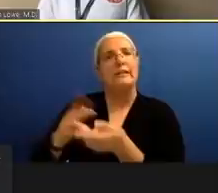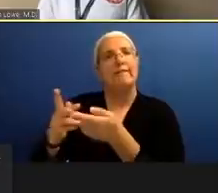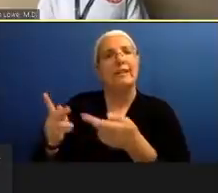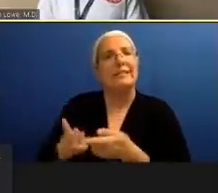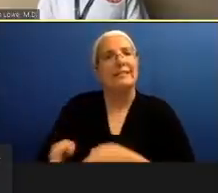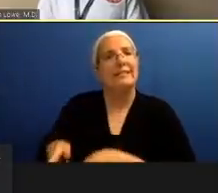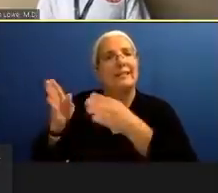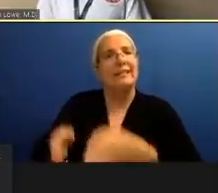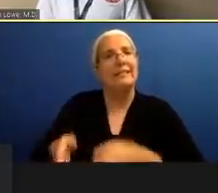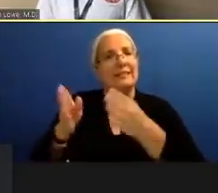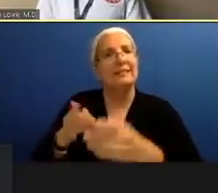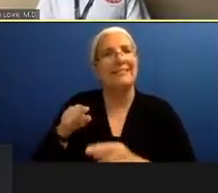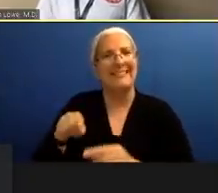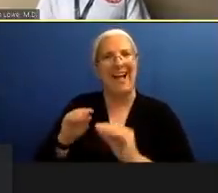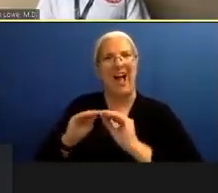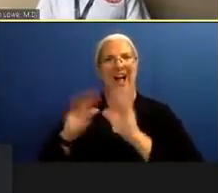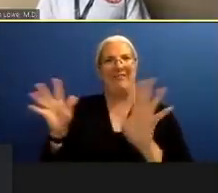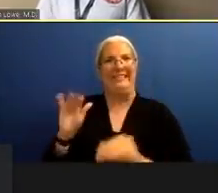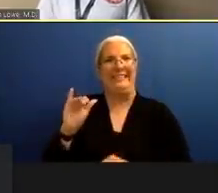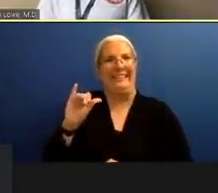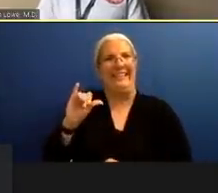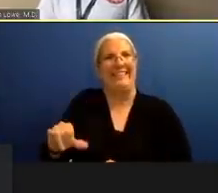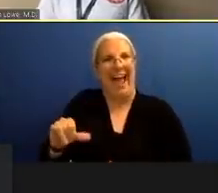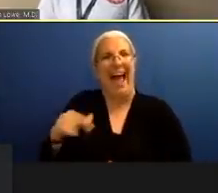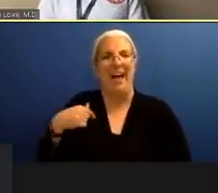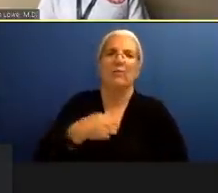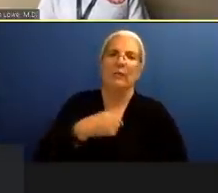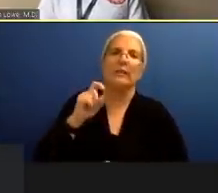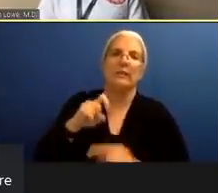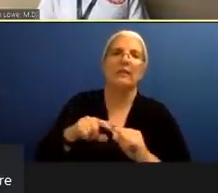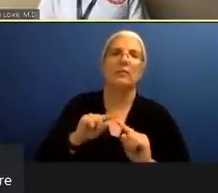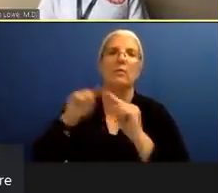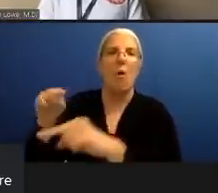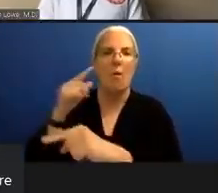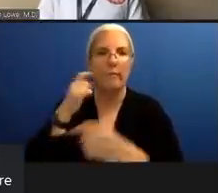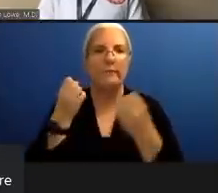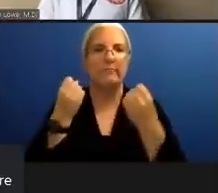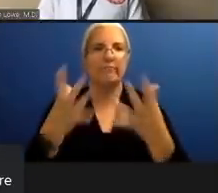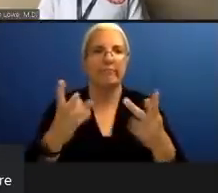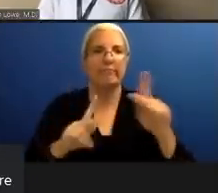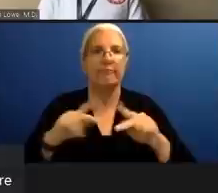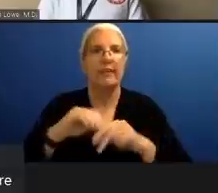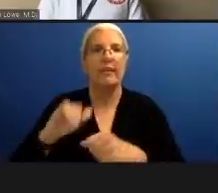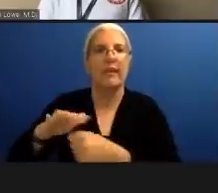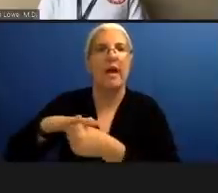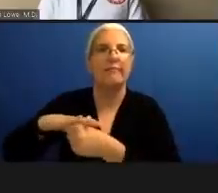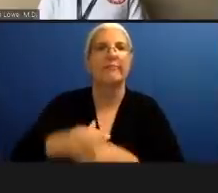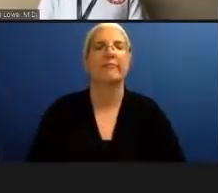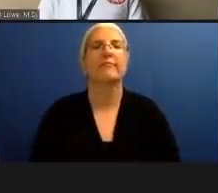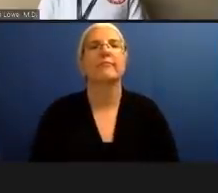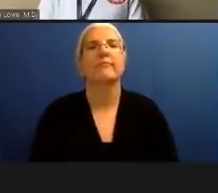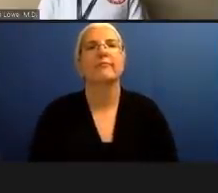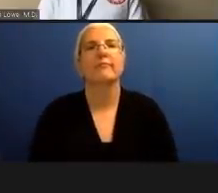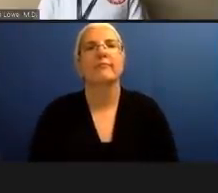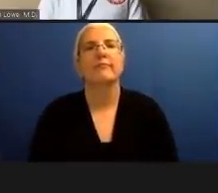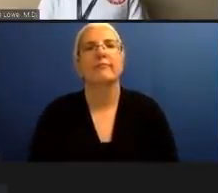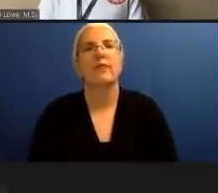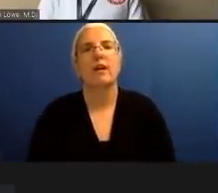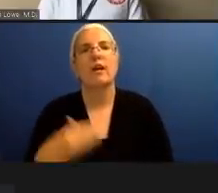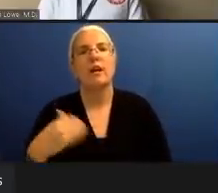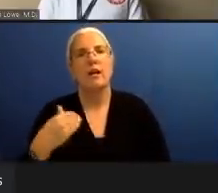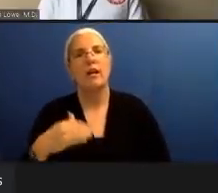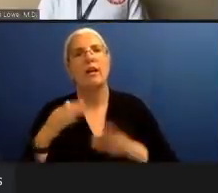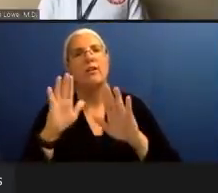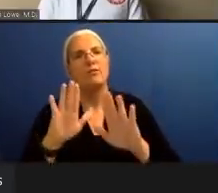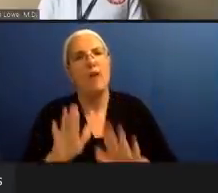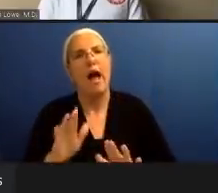determination for why and when and where we test. Great. Well, with that, is there anything else that you would like